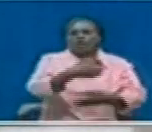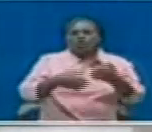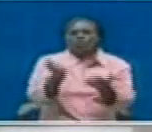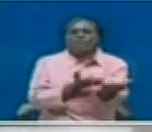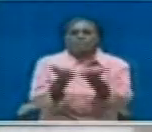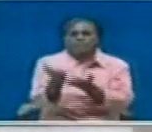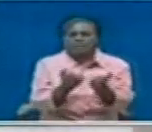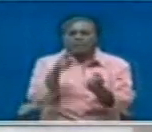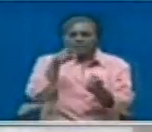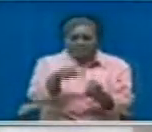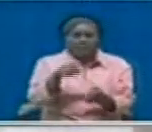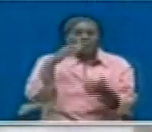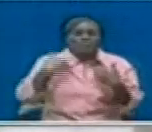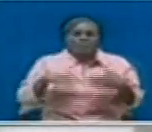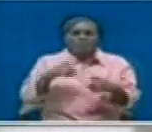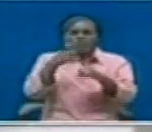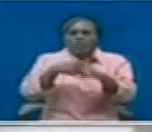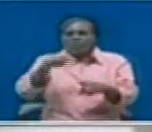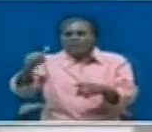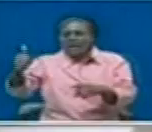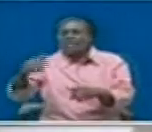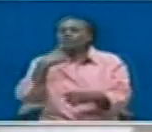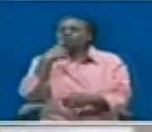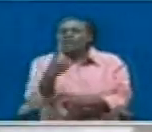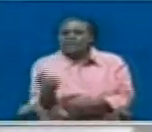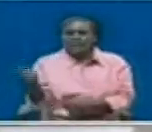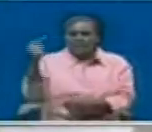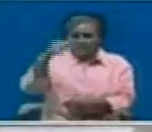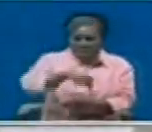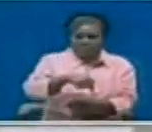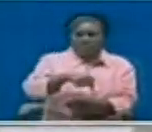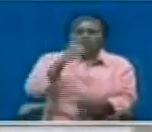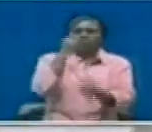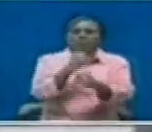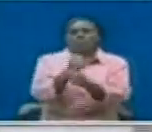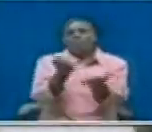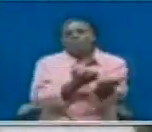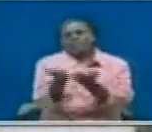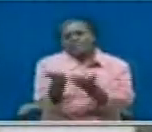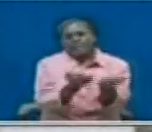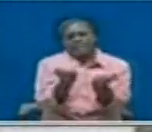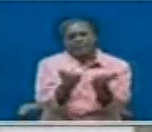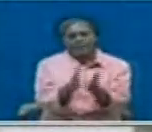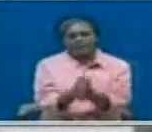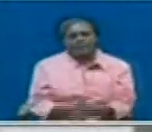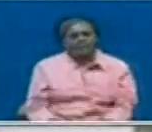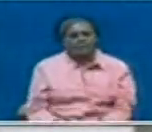activity, one that has seen people even from outside Turkana County settle here to do business.